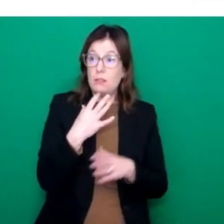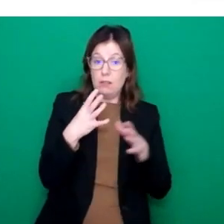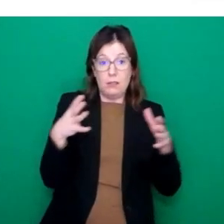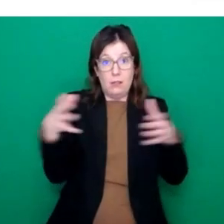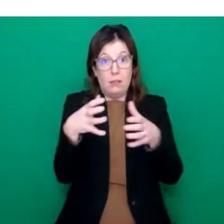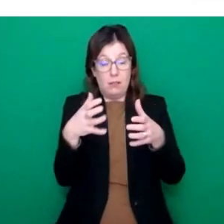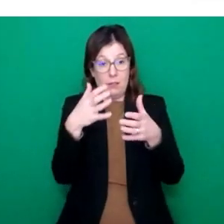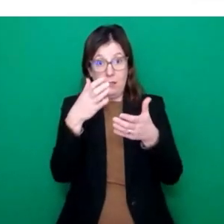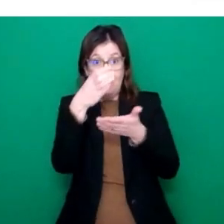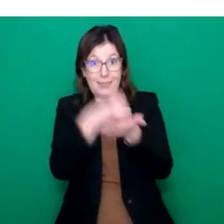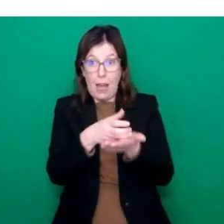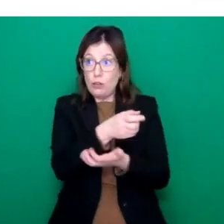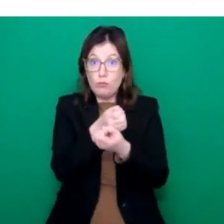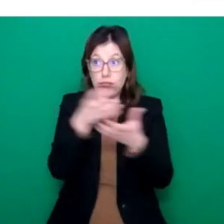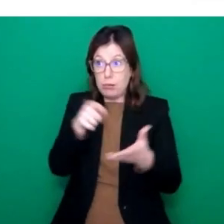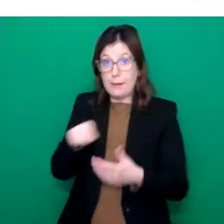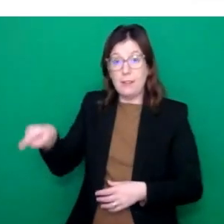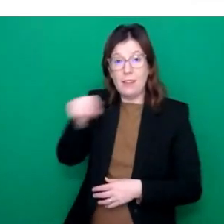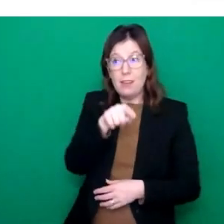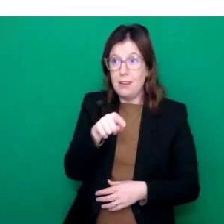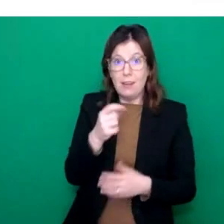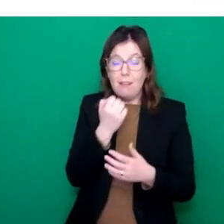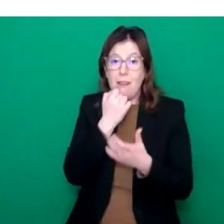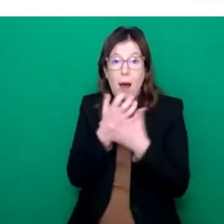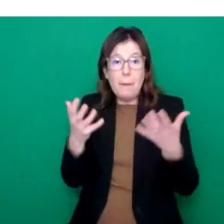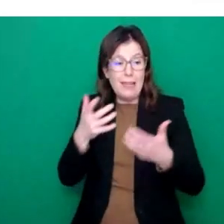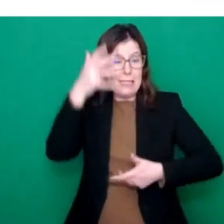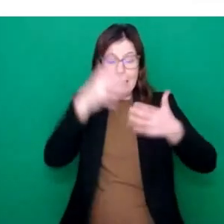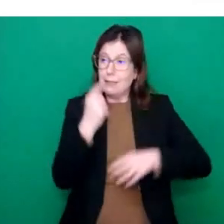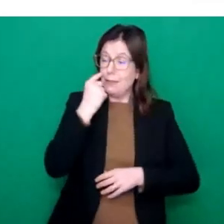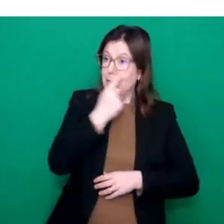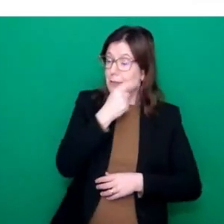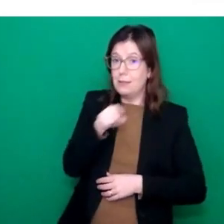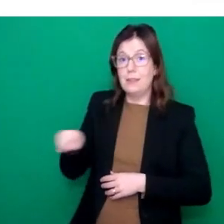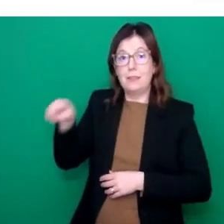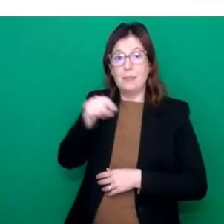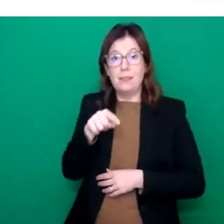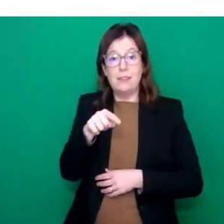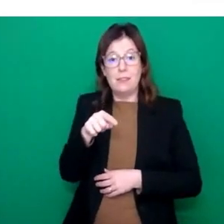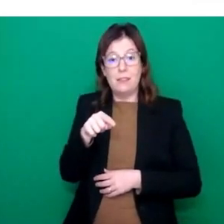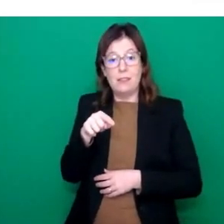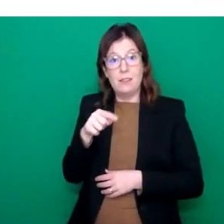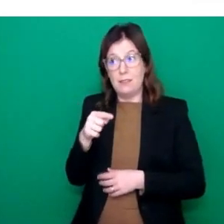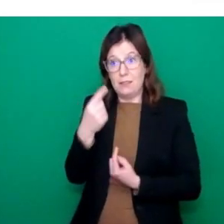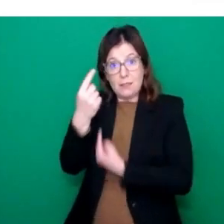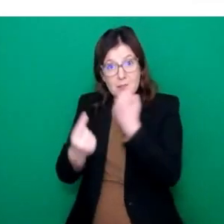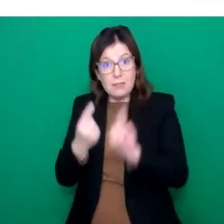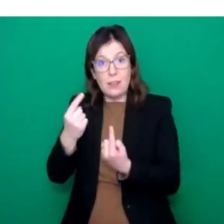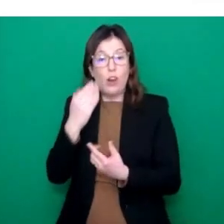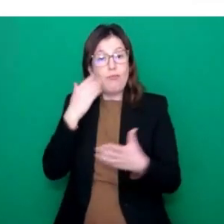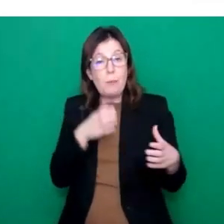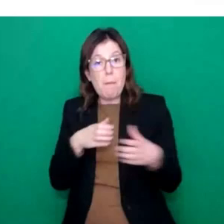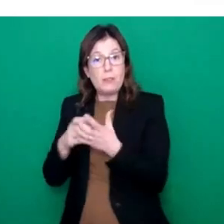the mental health provisions that we support. We see it in the statistics. Life trajectories of people from racially